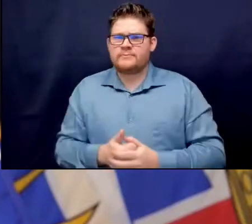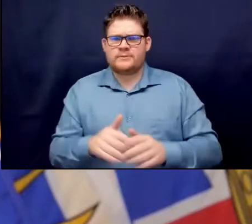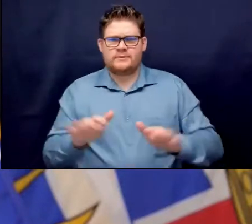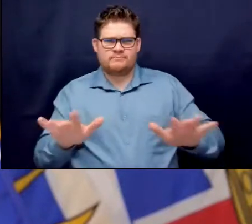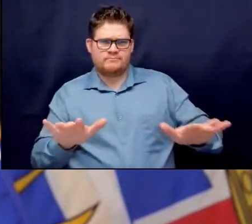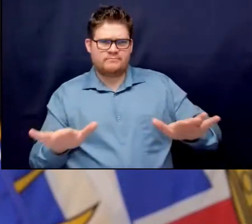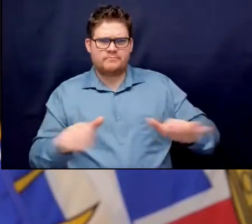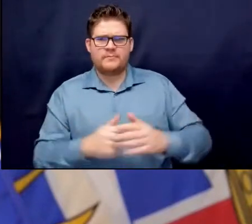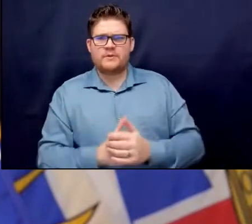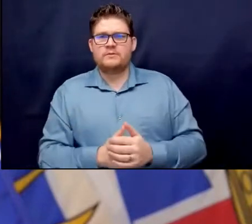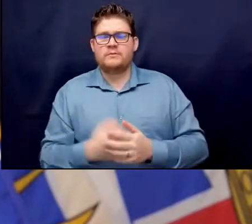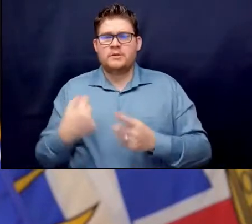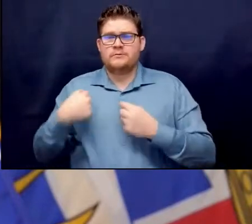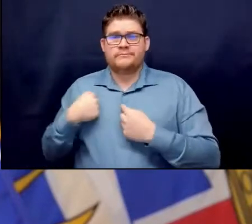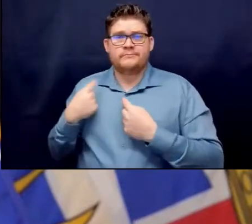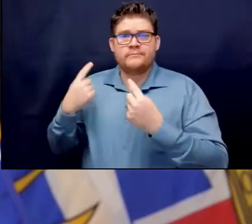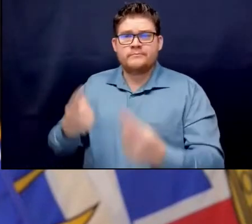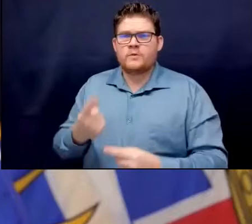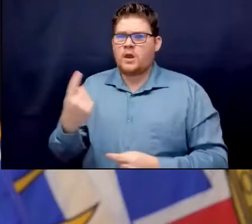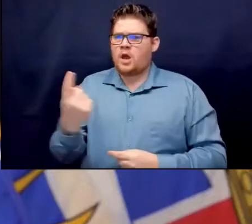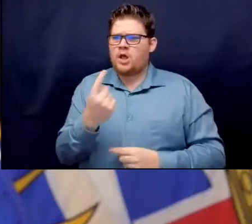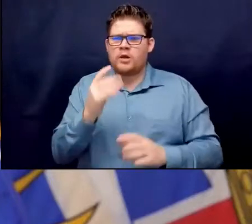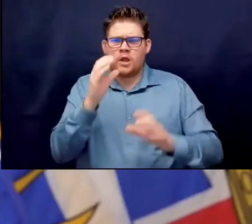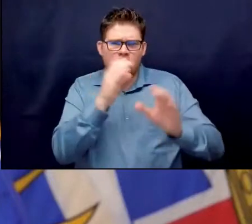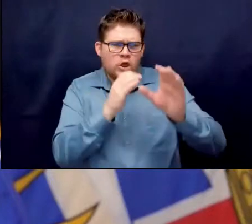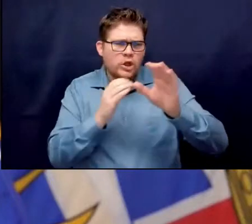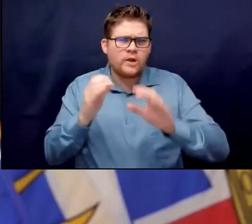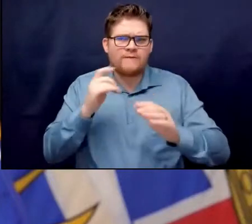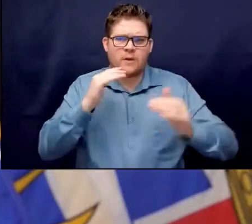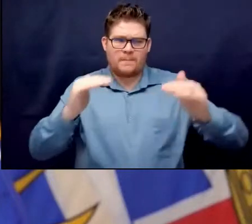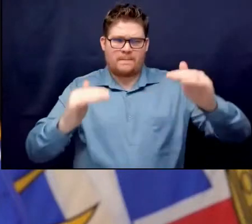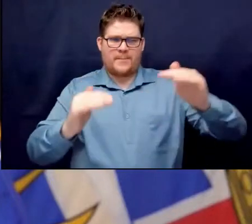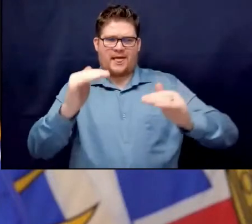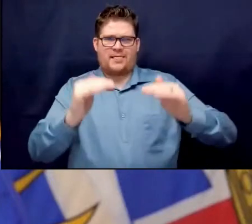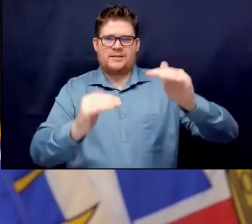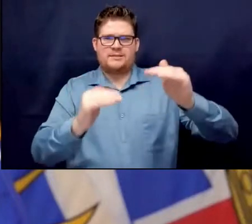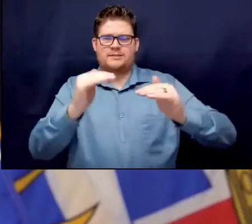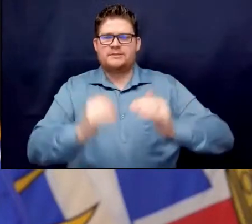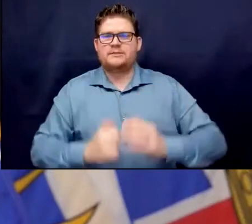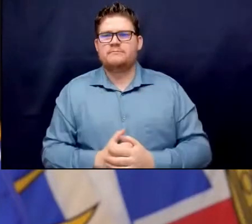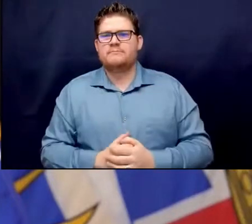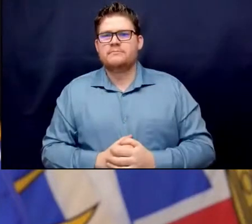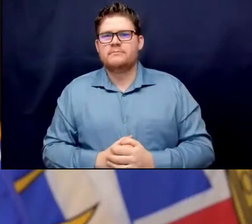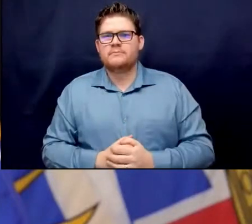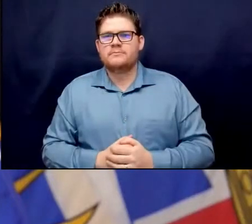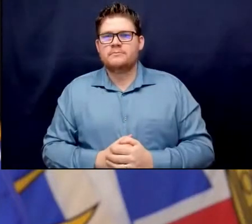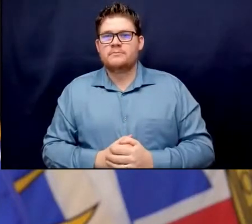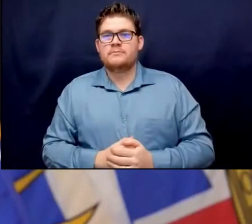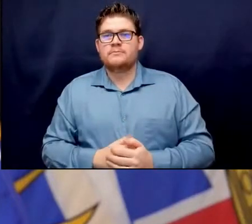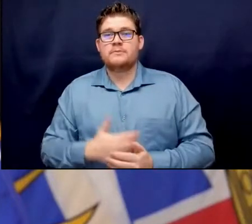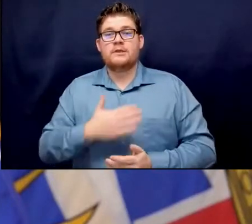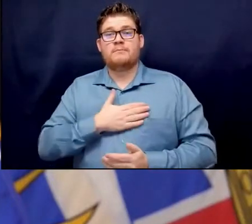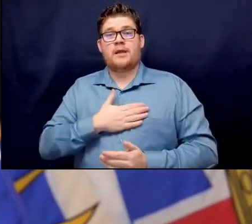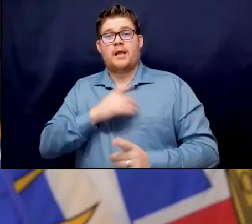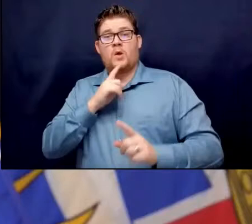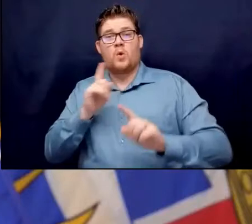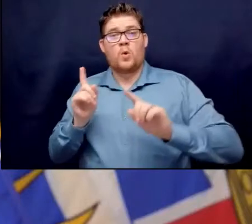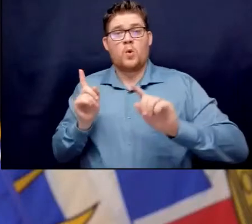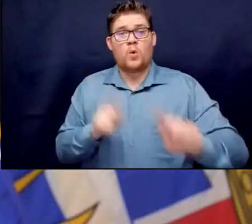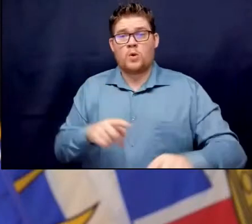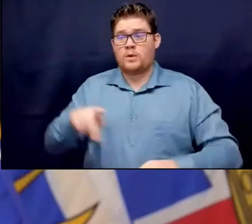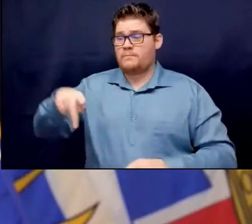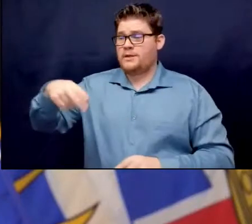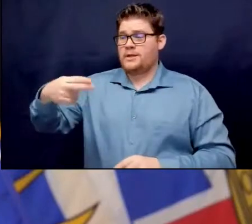has always been about trying to find those balance. And I, as you know, made those